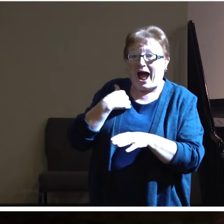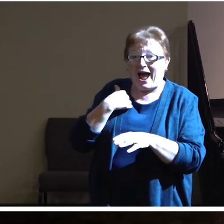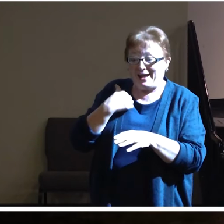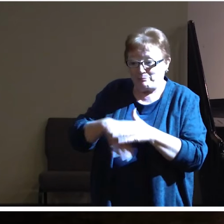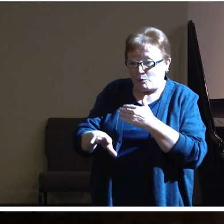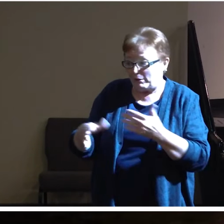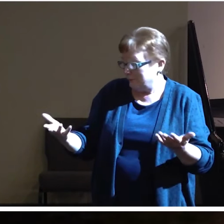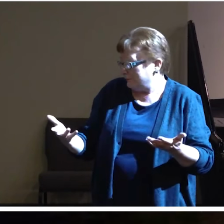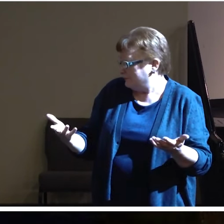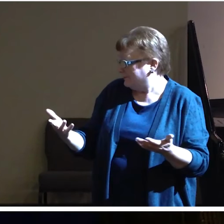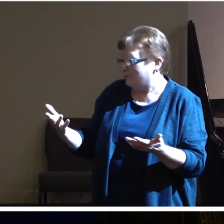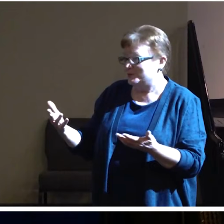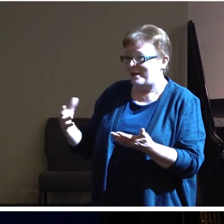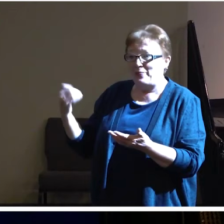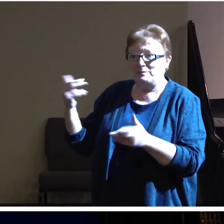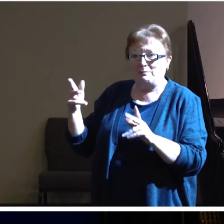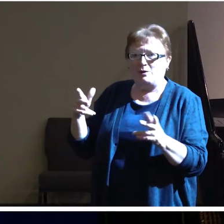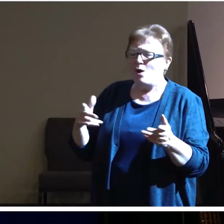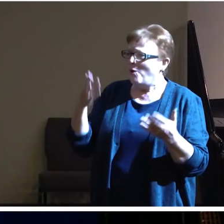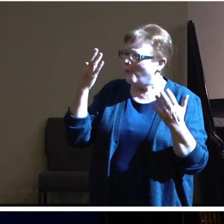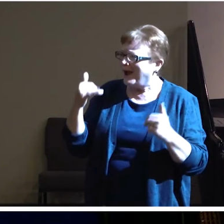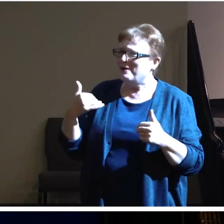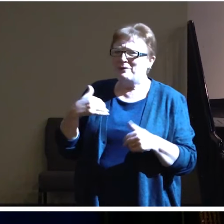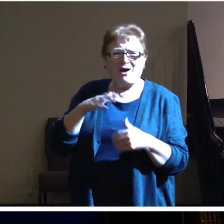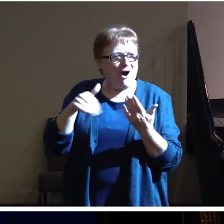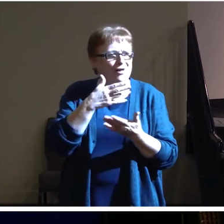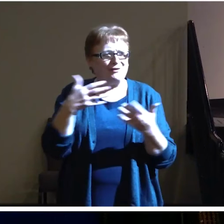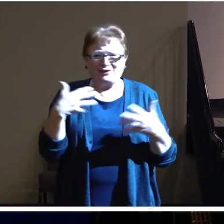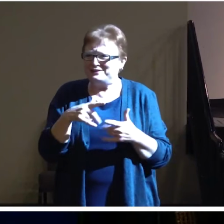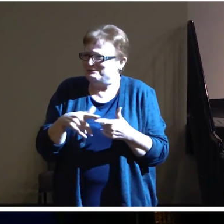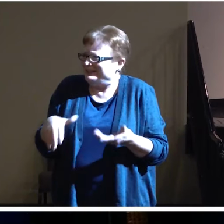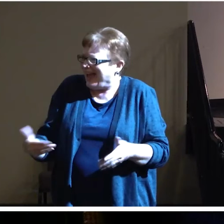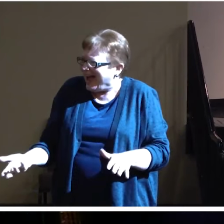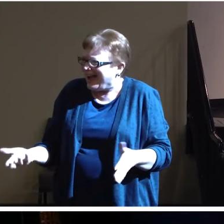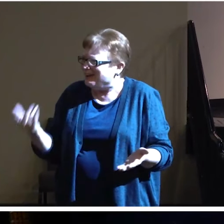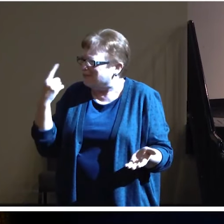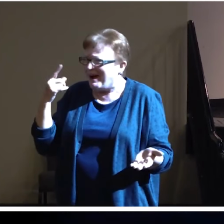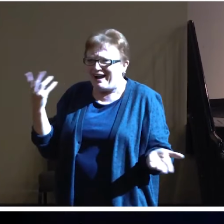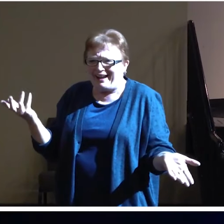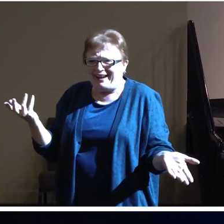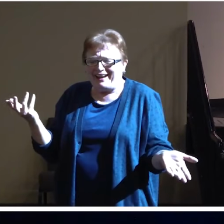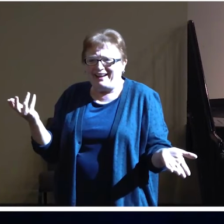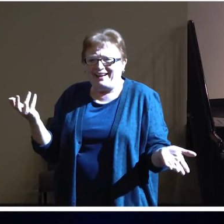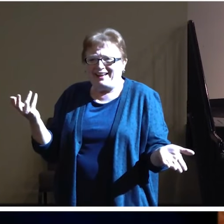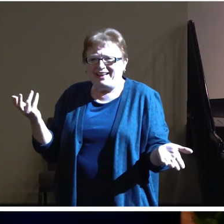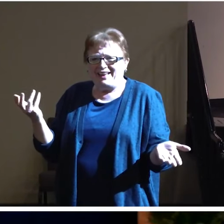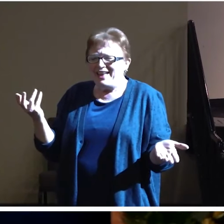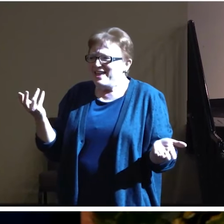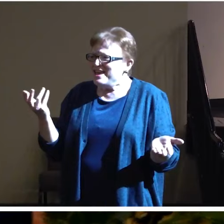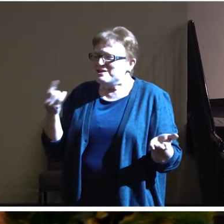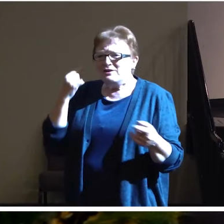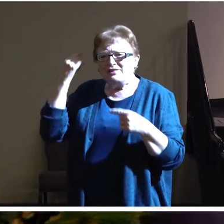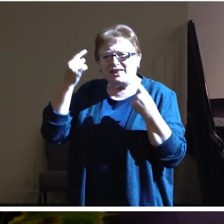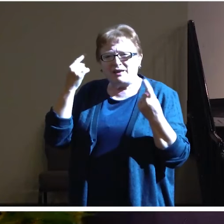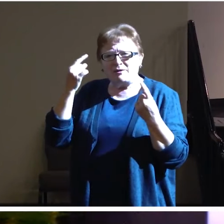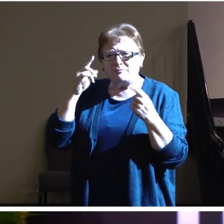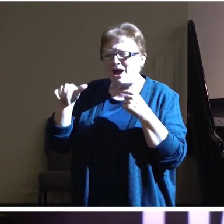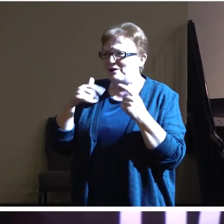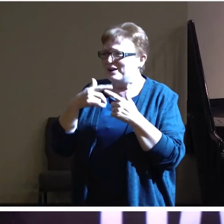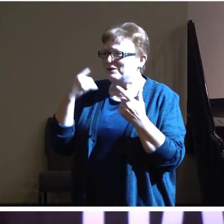Why is it that we're so afraid of dying? Well, if you look at it logically, sort of